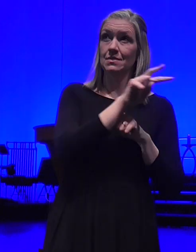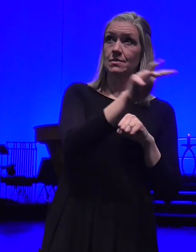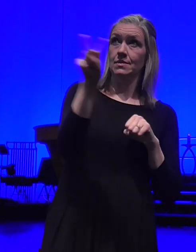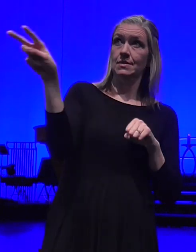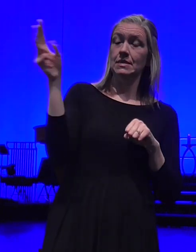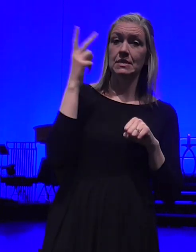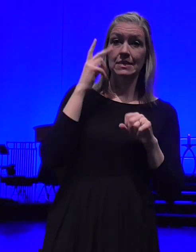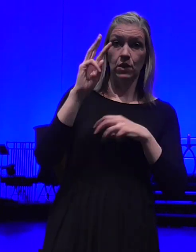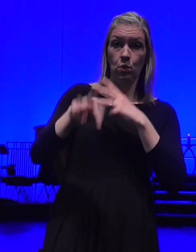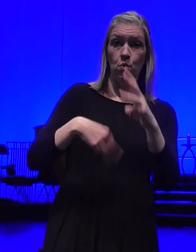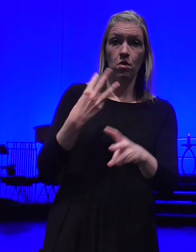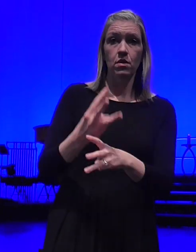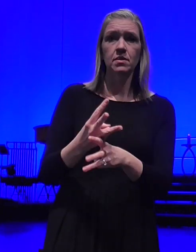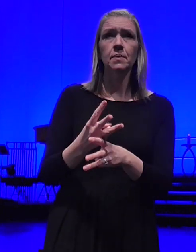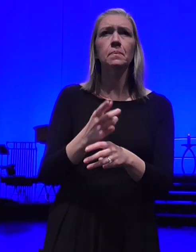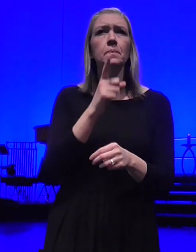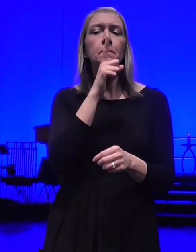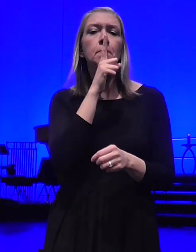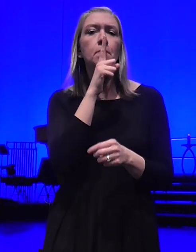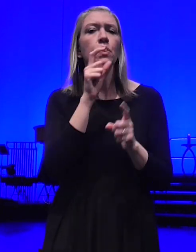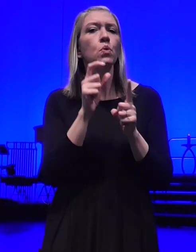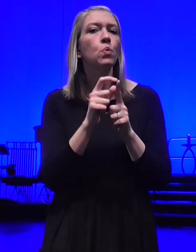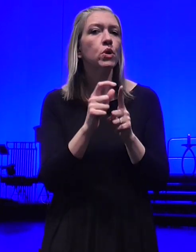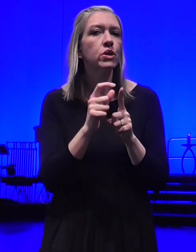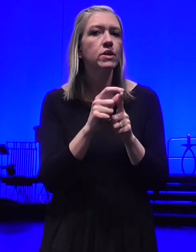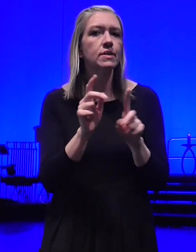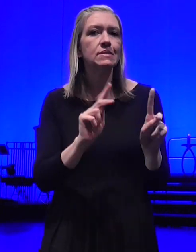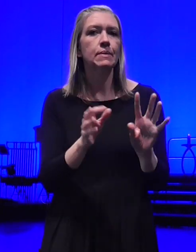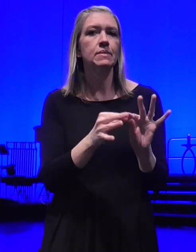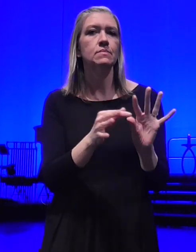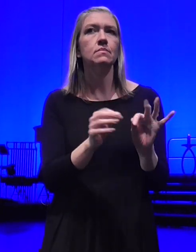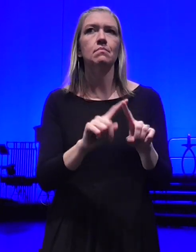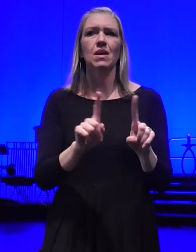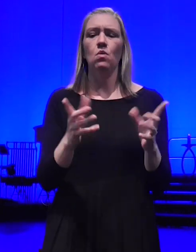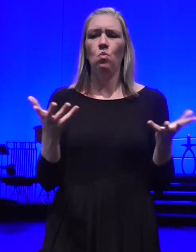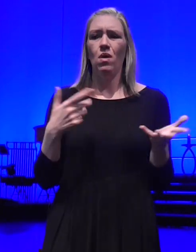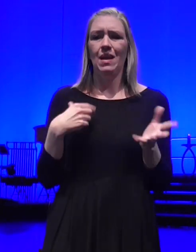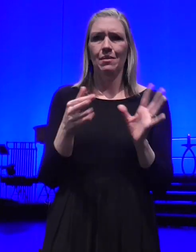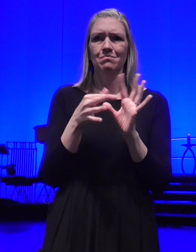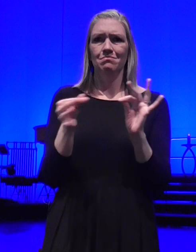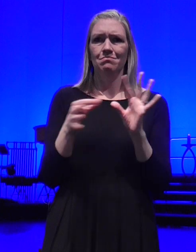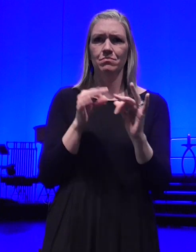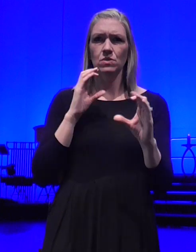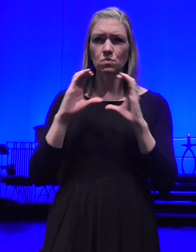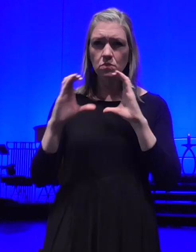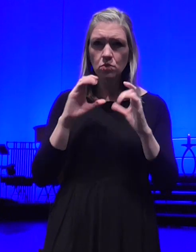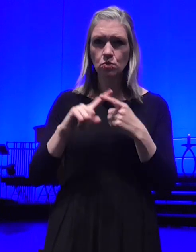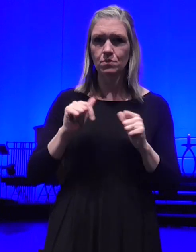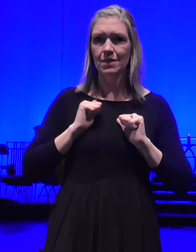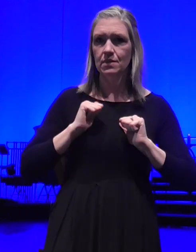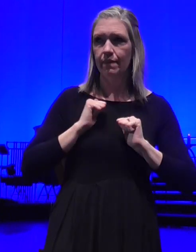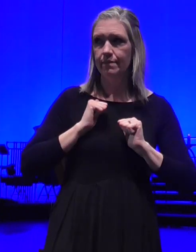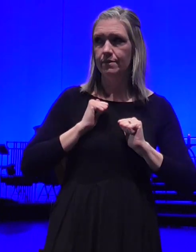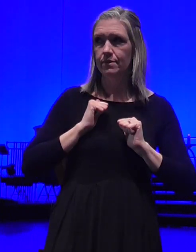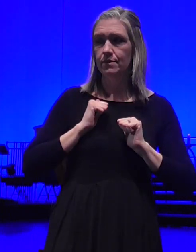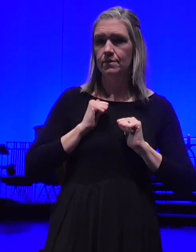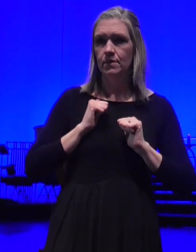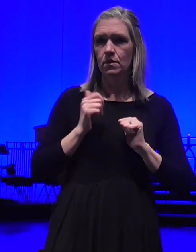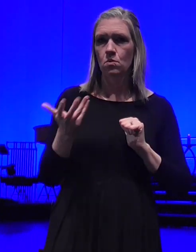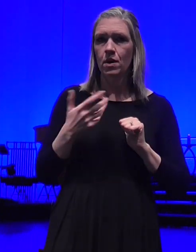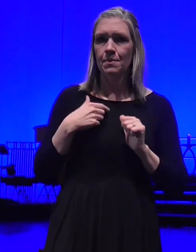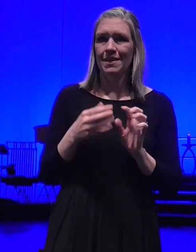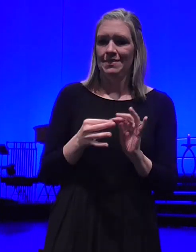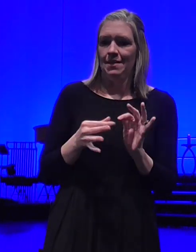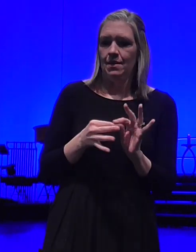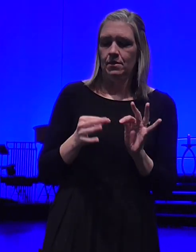It's not just in the words that people speak, but what am I saying to myself? What am I saying to myself?